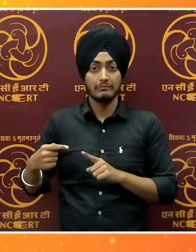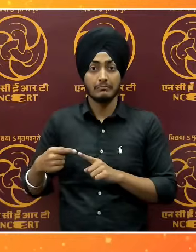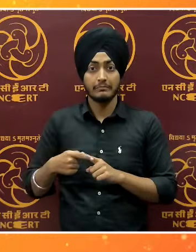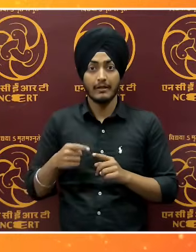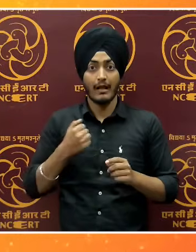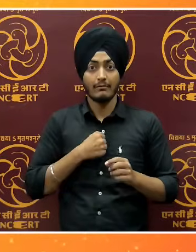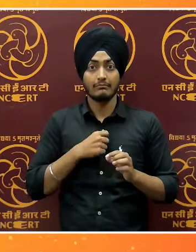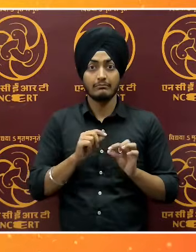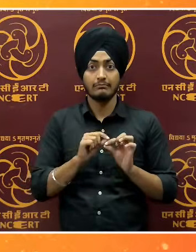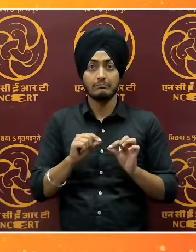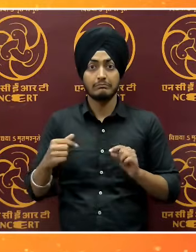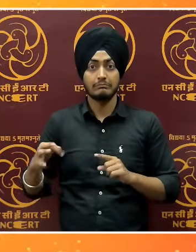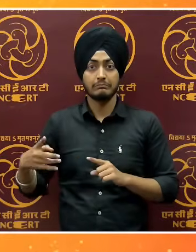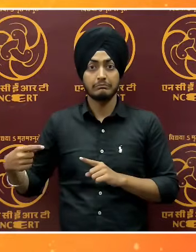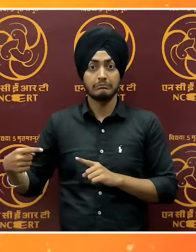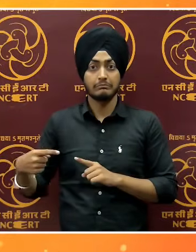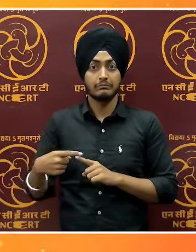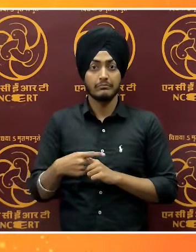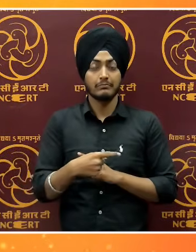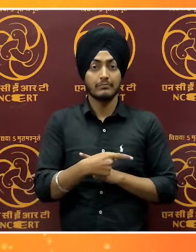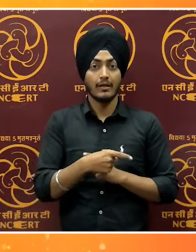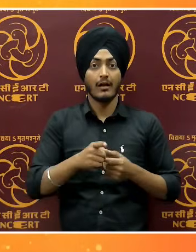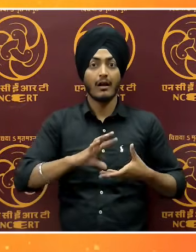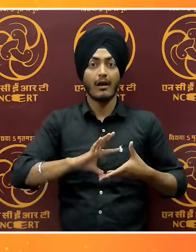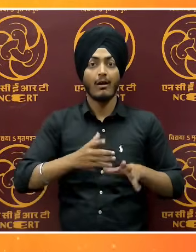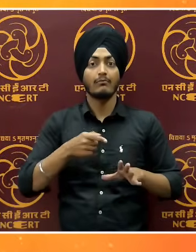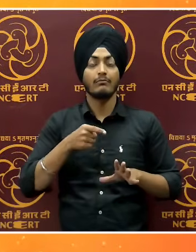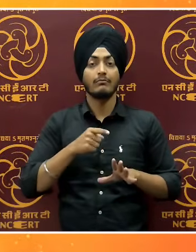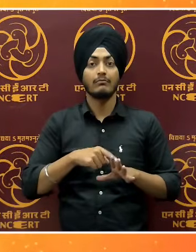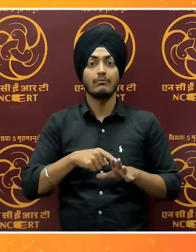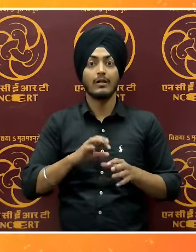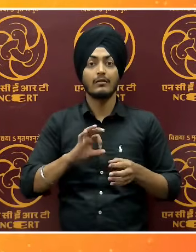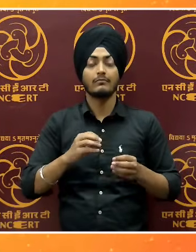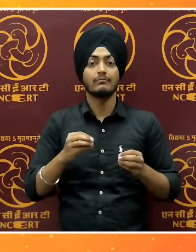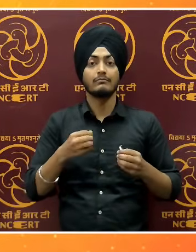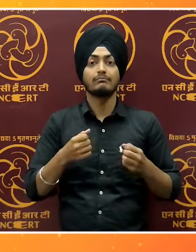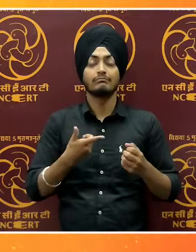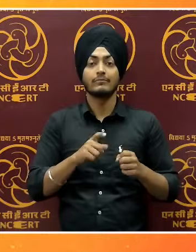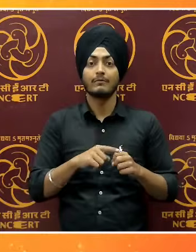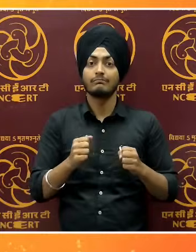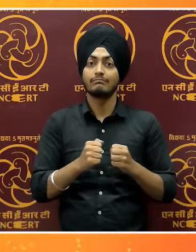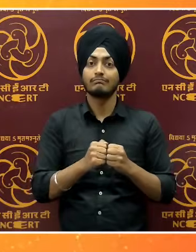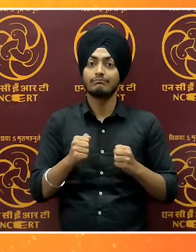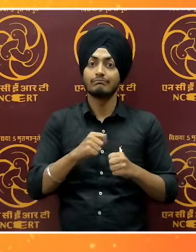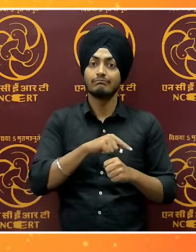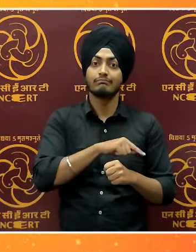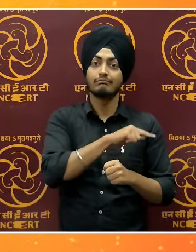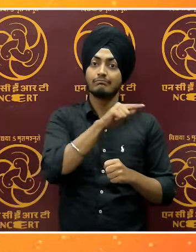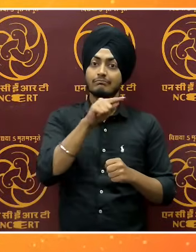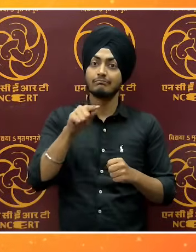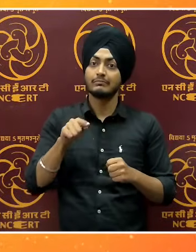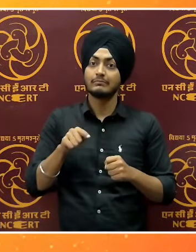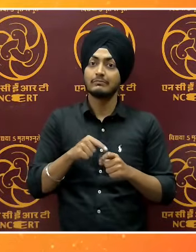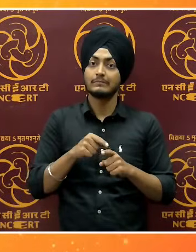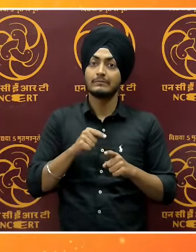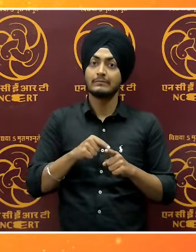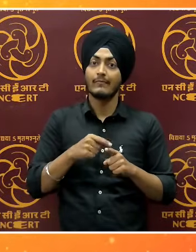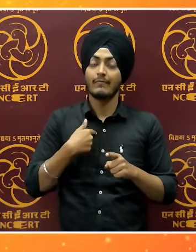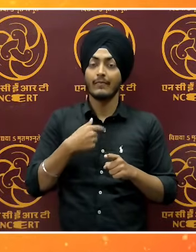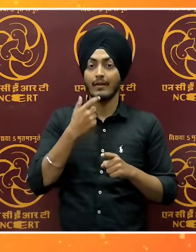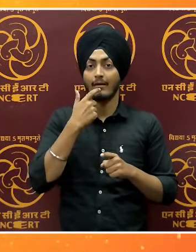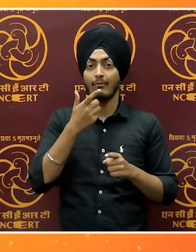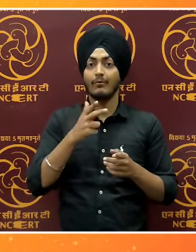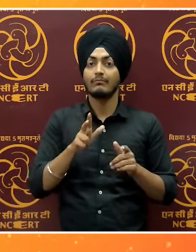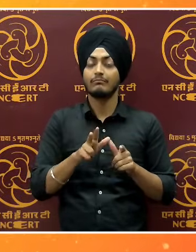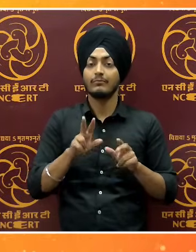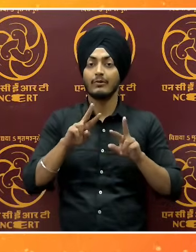or conducting material, magnetic field is created around that conductor. That type of effect is called the magnetic